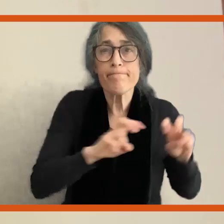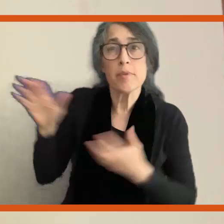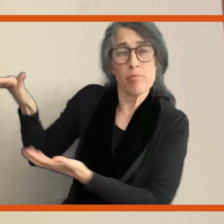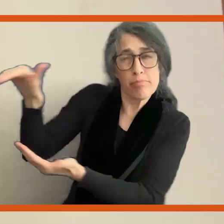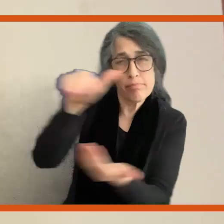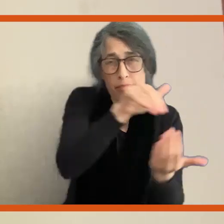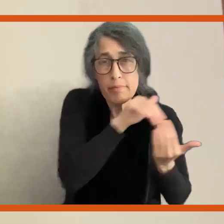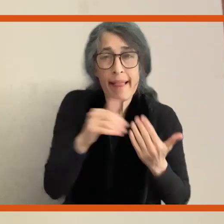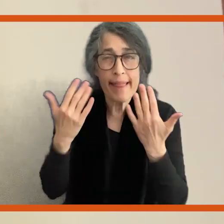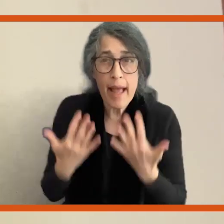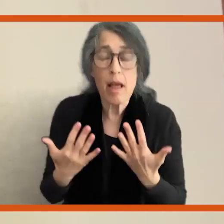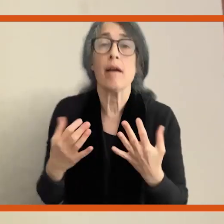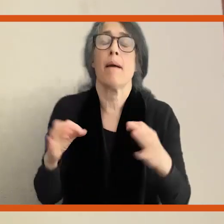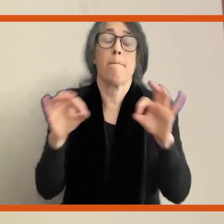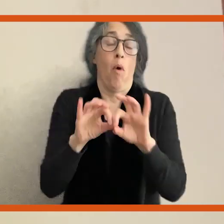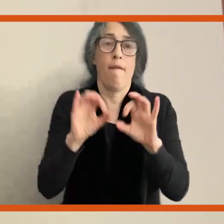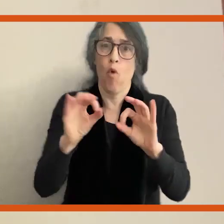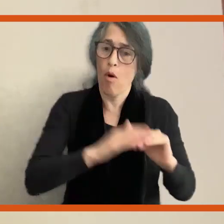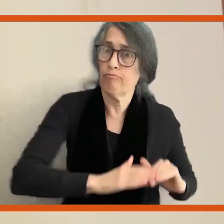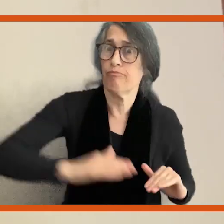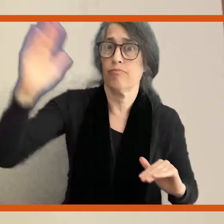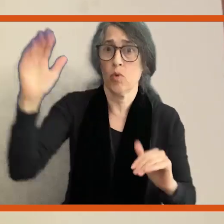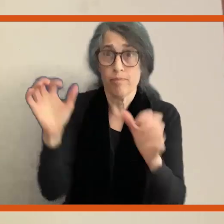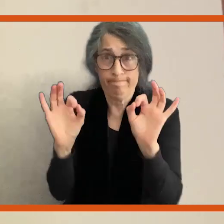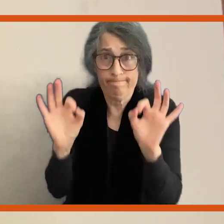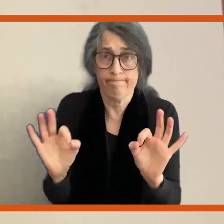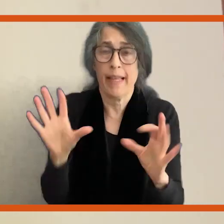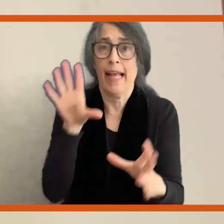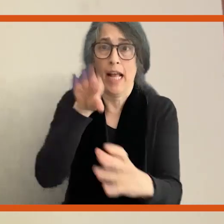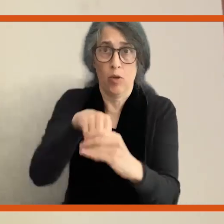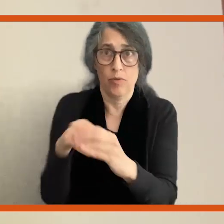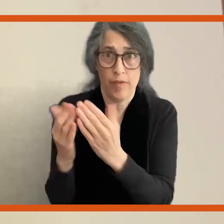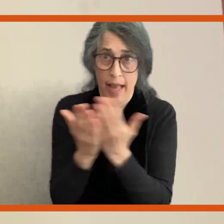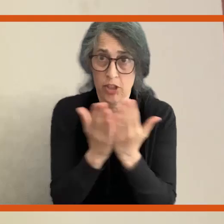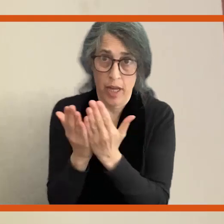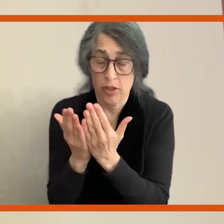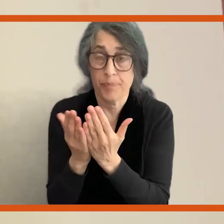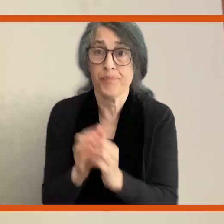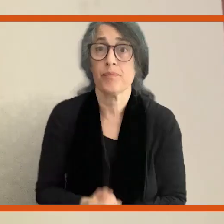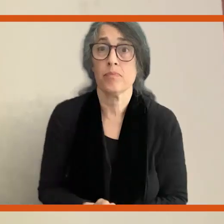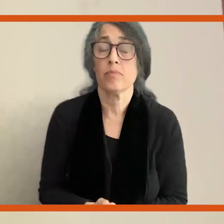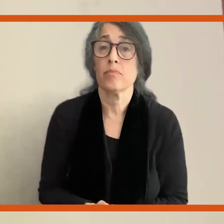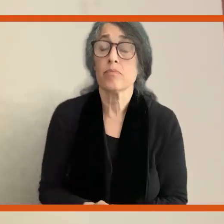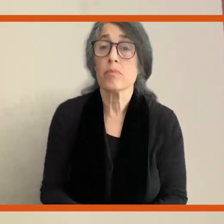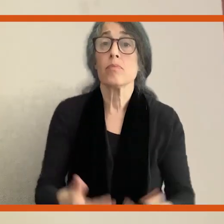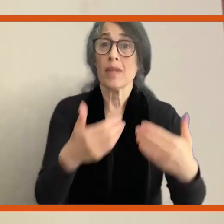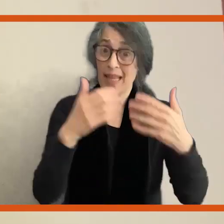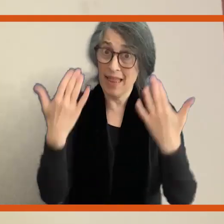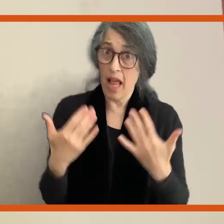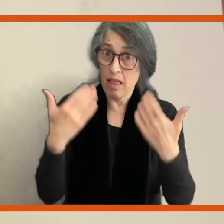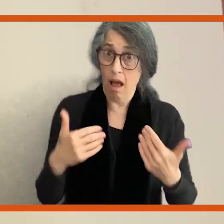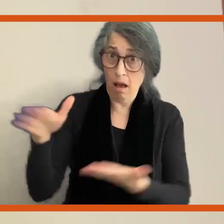ensure adequate resourcing and accountability at all levels of education. Disaggregated data